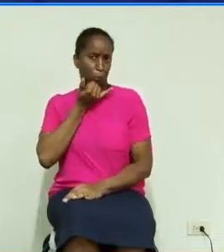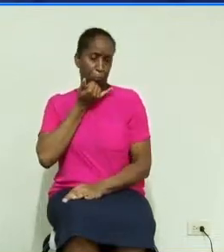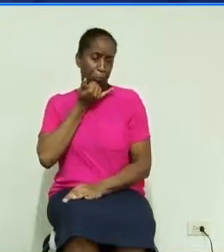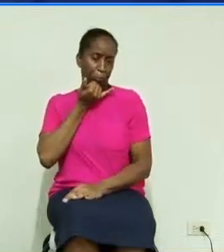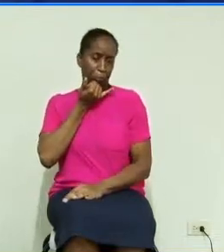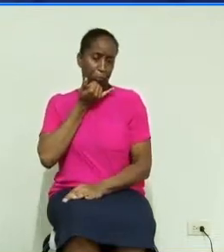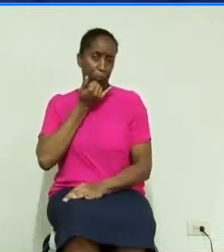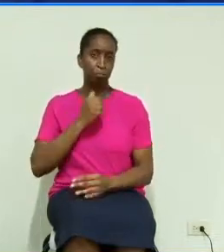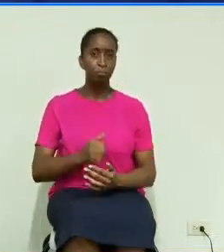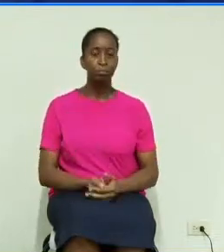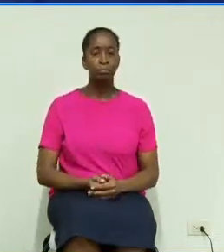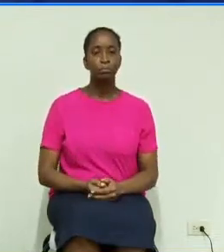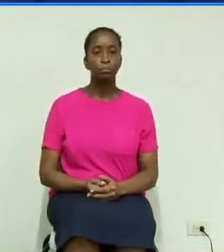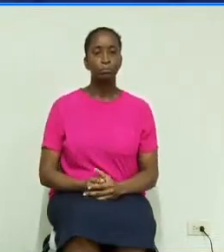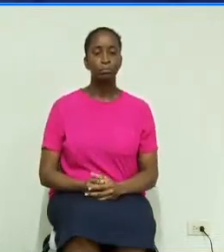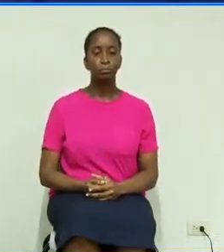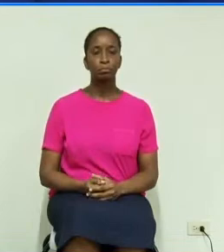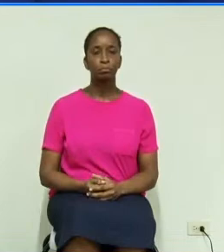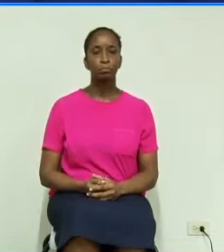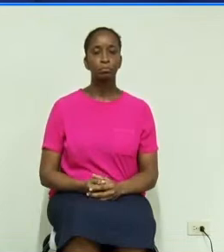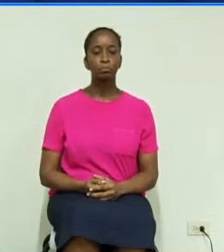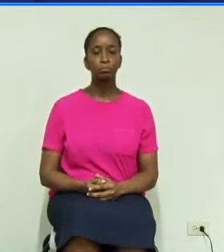want them to serve in.